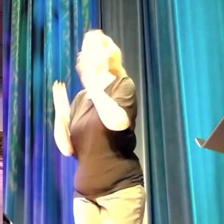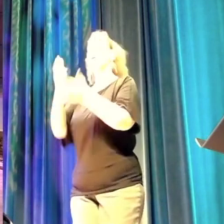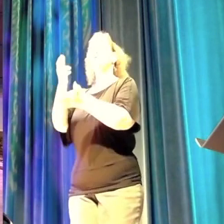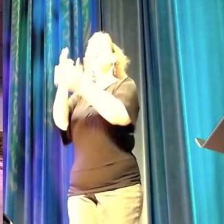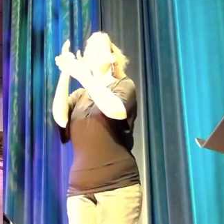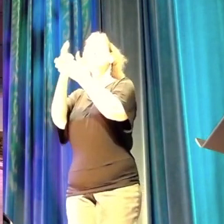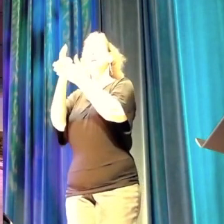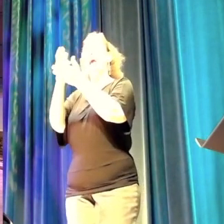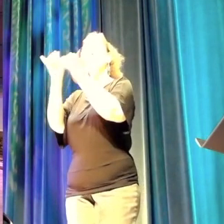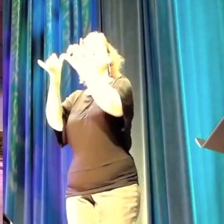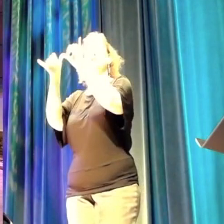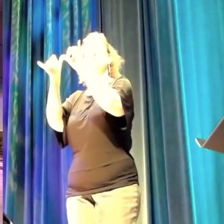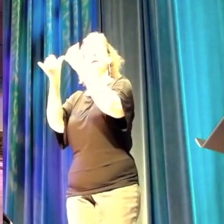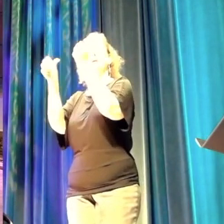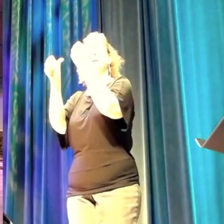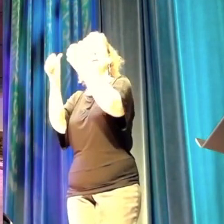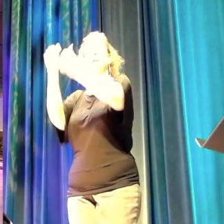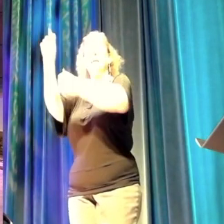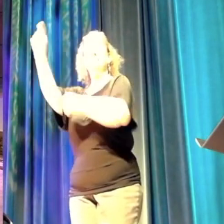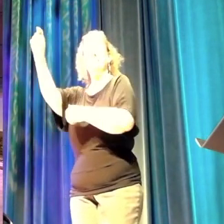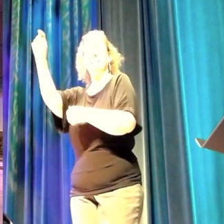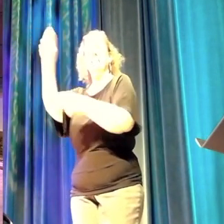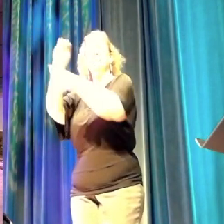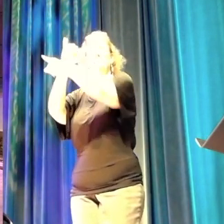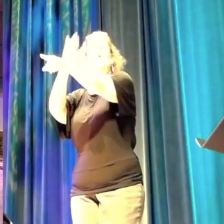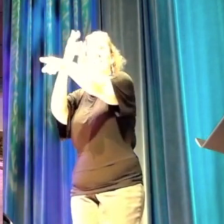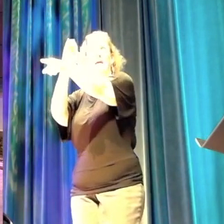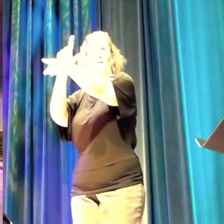Rehab engineering assistant technology, Michael Papps here.